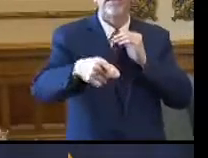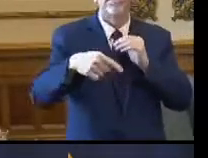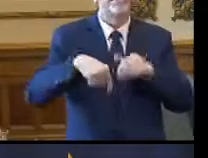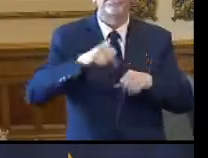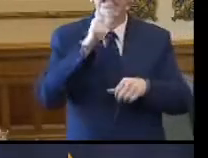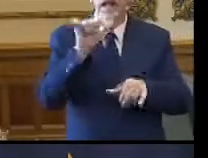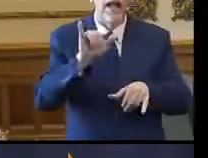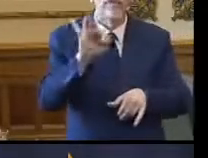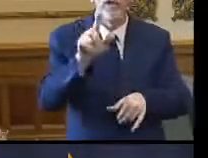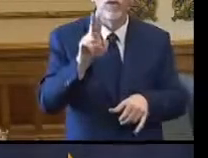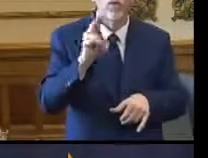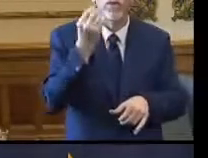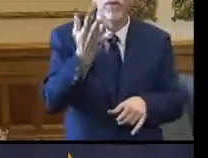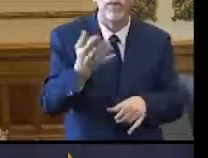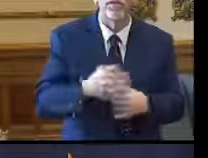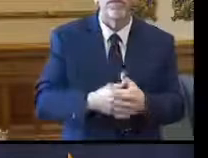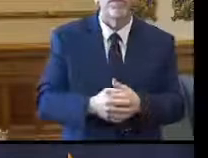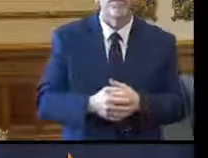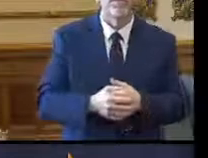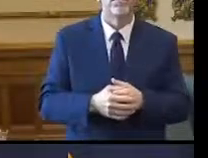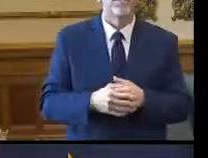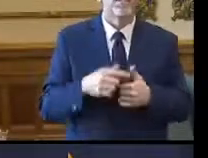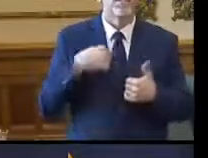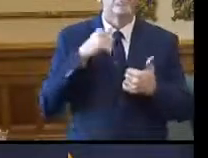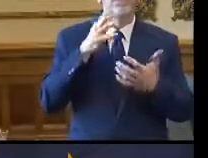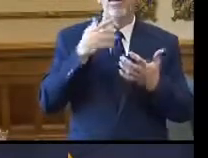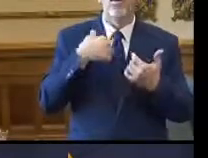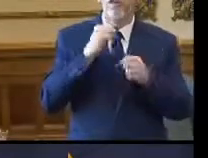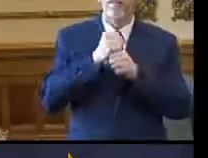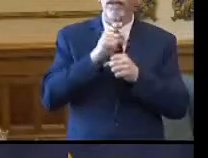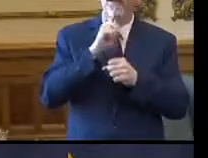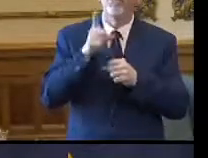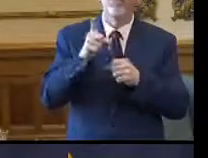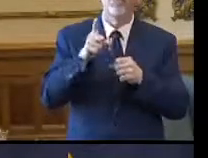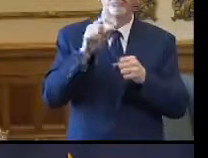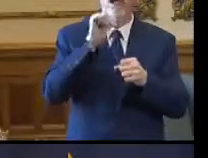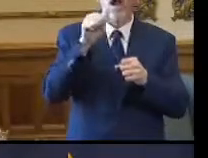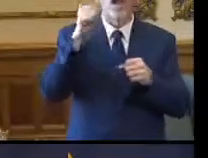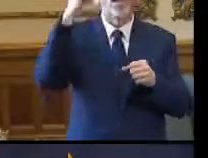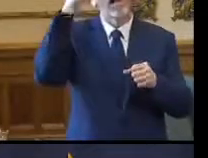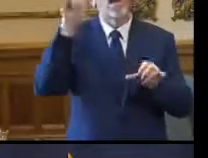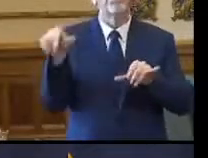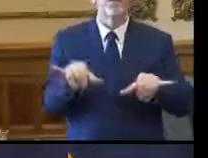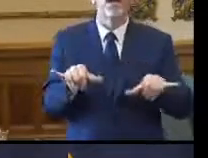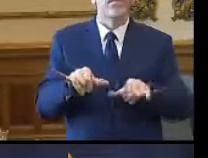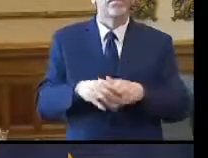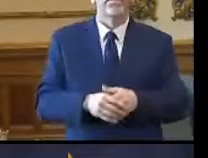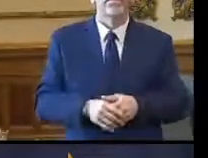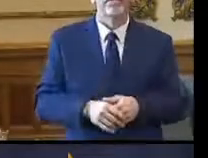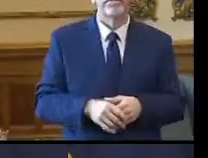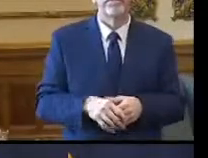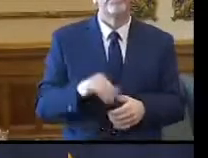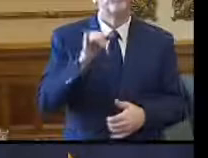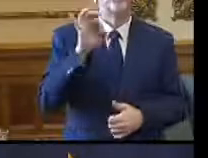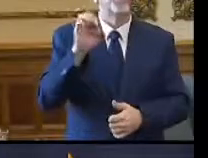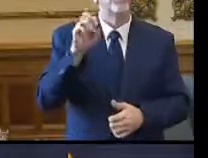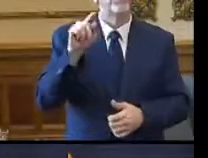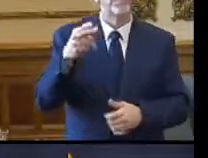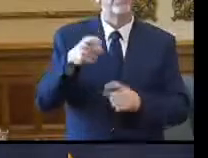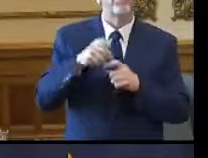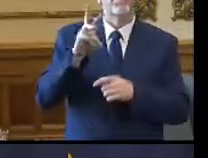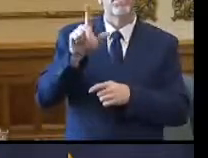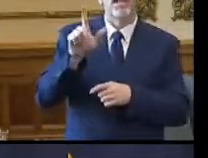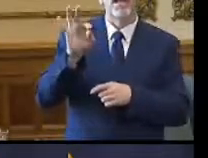flu. So I just don't want to, I want to make sure those wires don't get crossed. Yes. Jeff Smith,